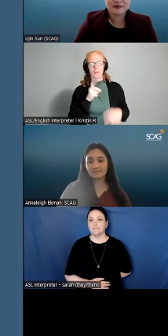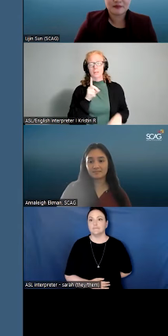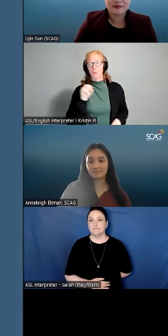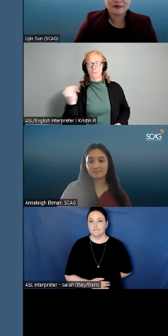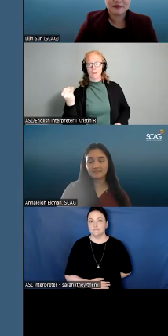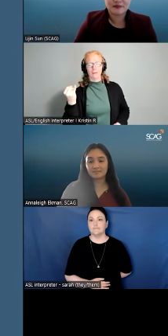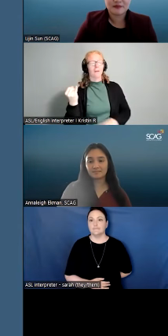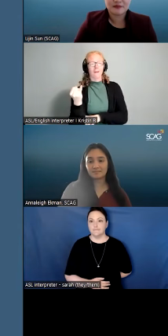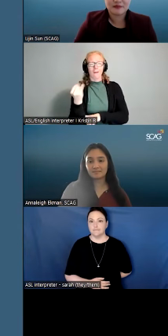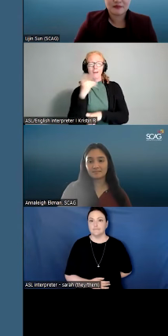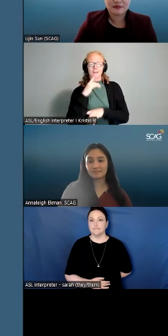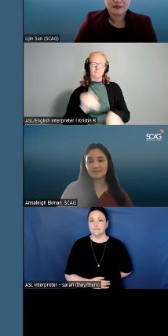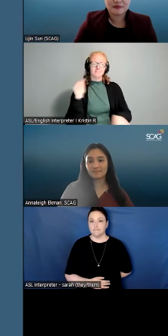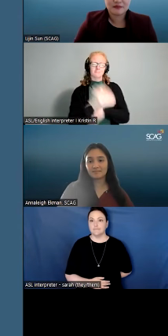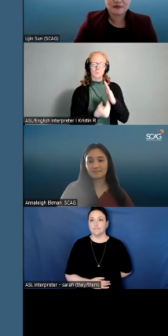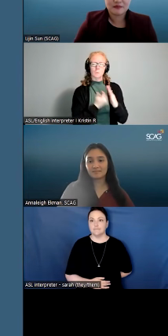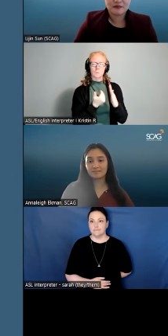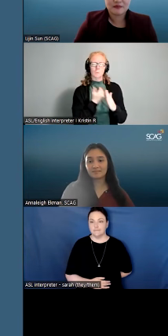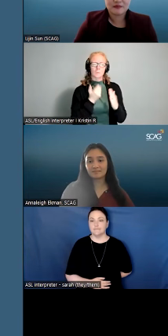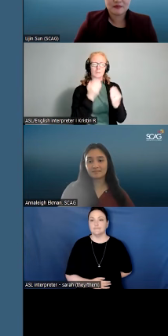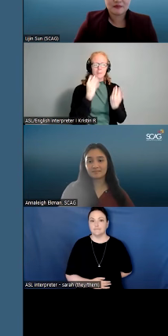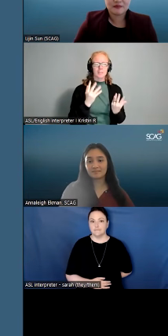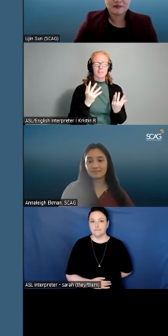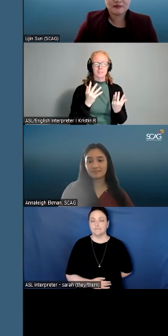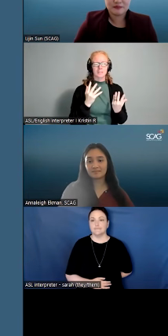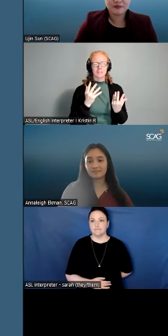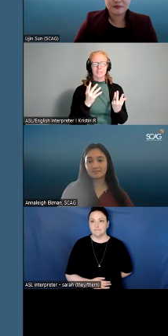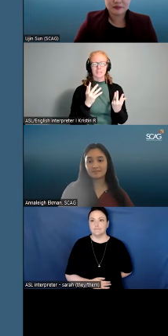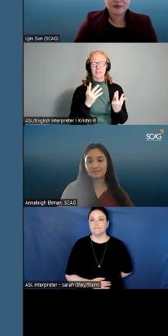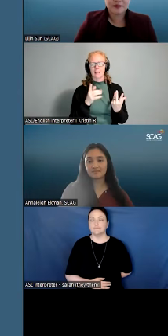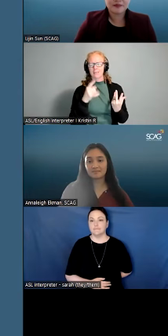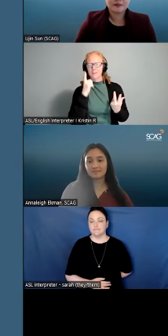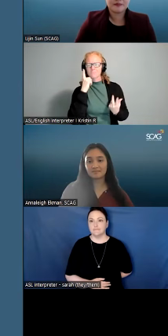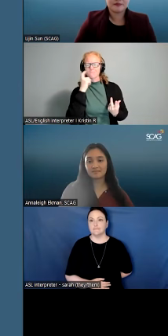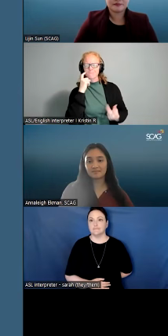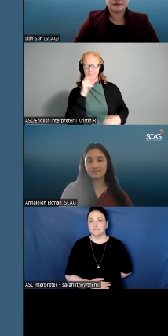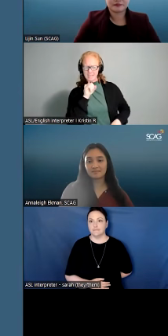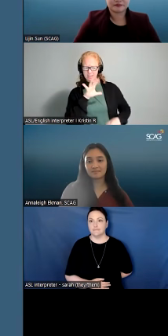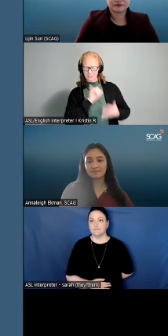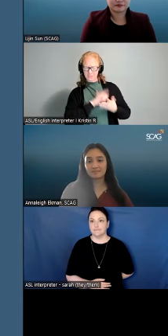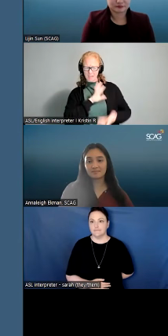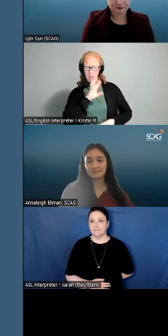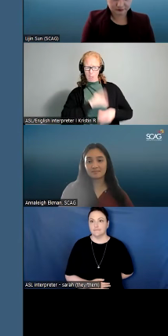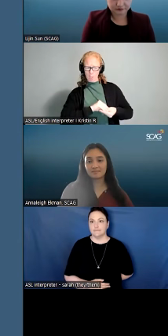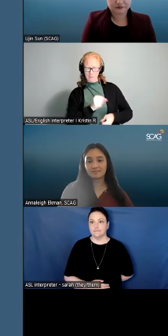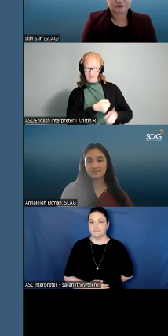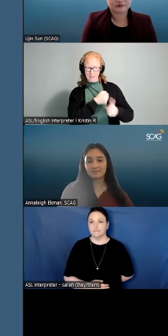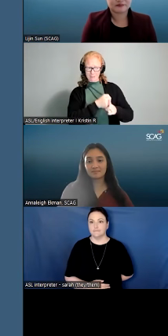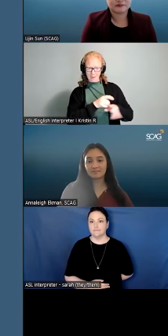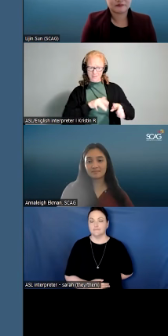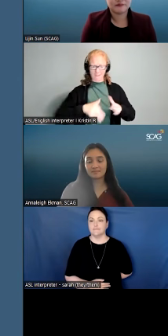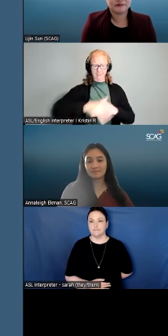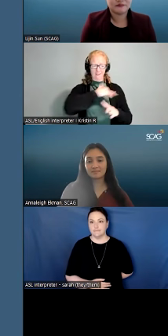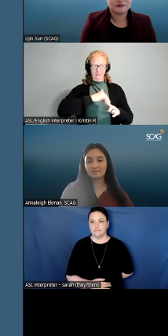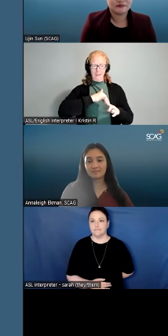has submitted some information questioning whether the cumulative impact assessment is capturing